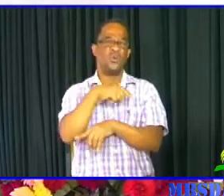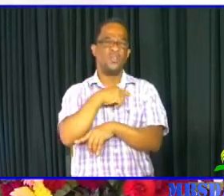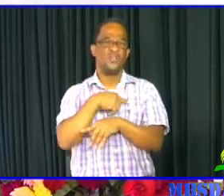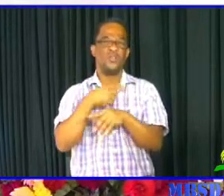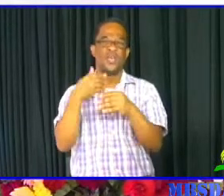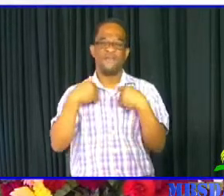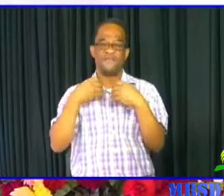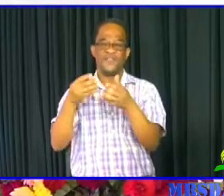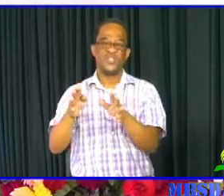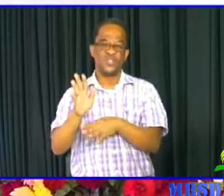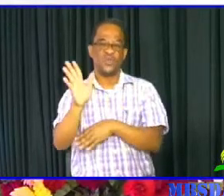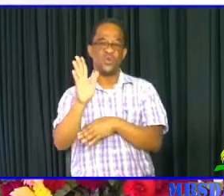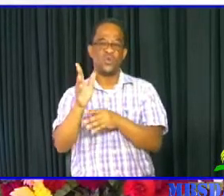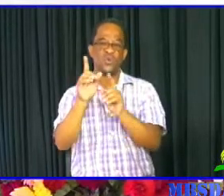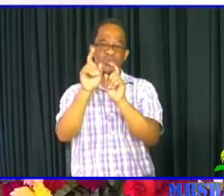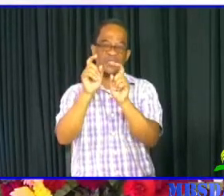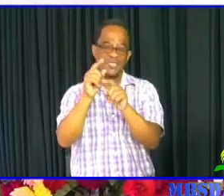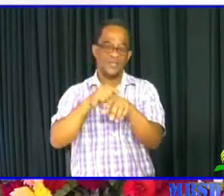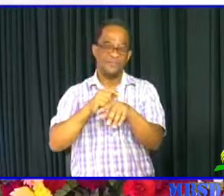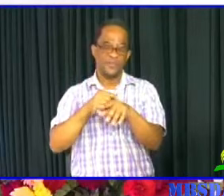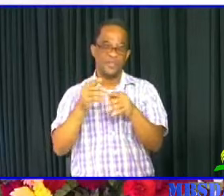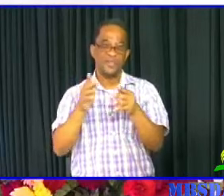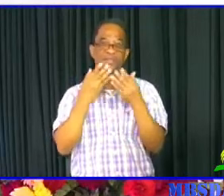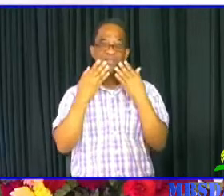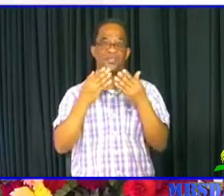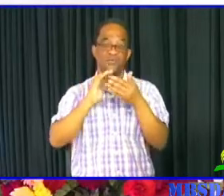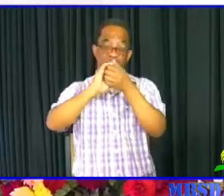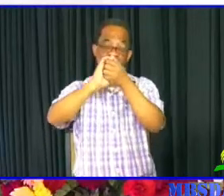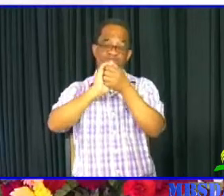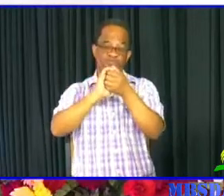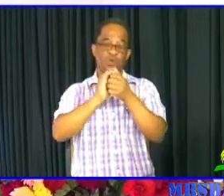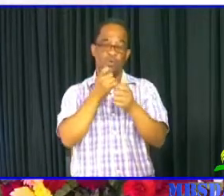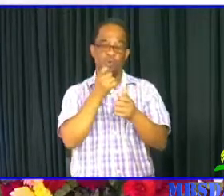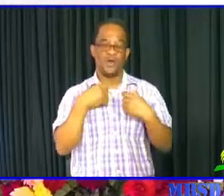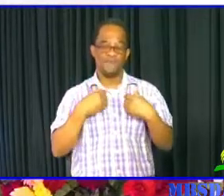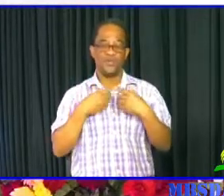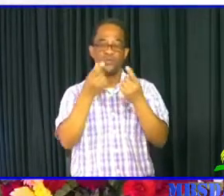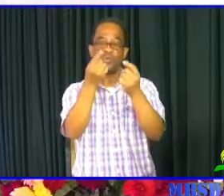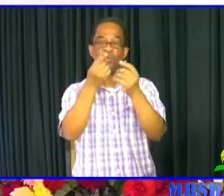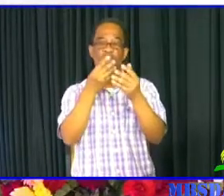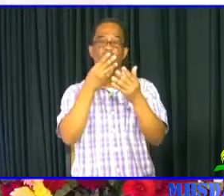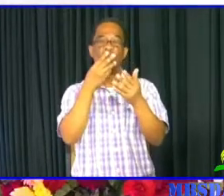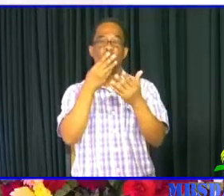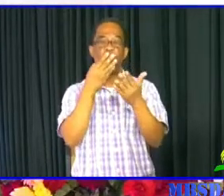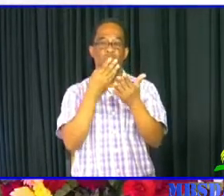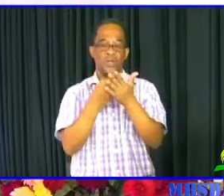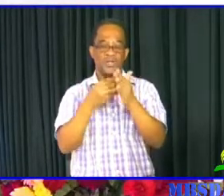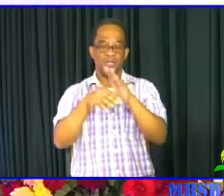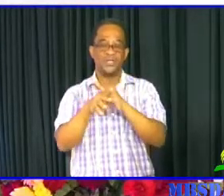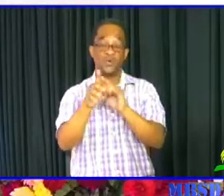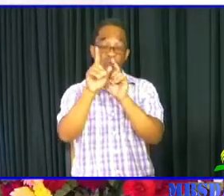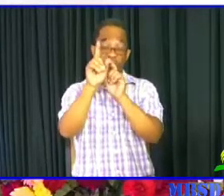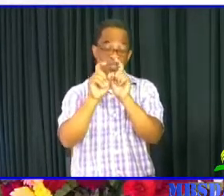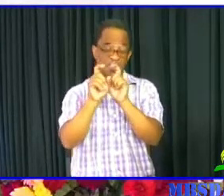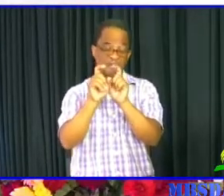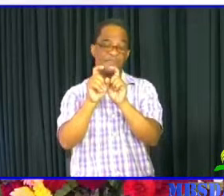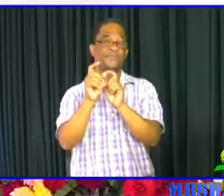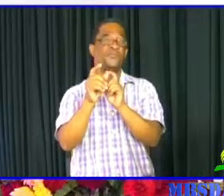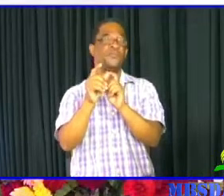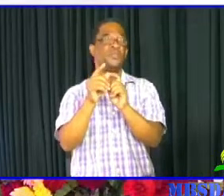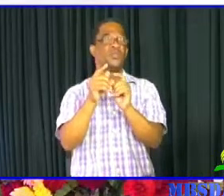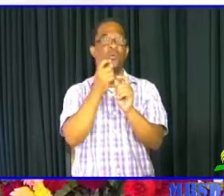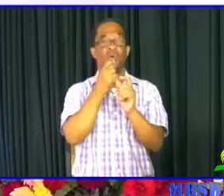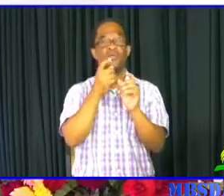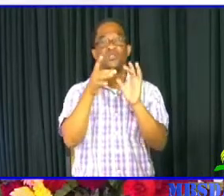and submitted your scores. Congratulations to all of you who actually have done the quiz, are participating, and are engaging with us